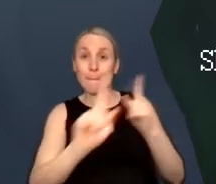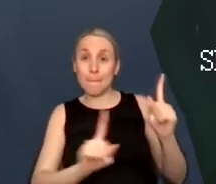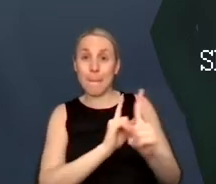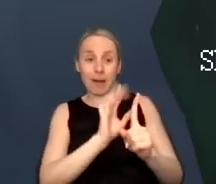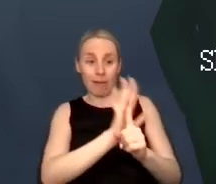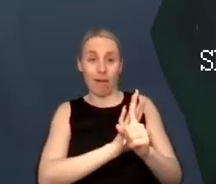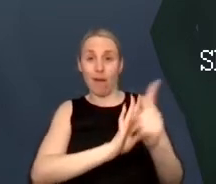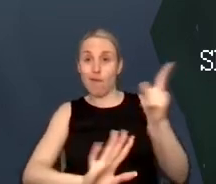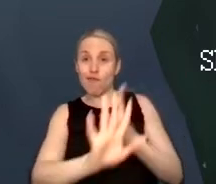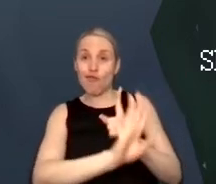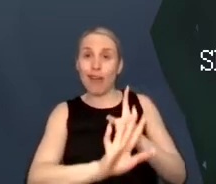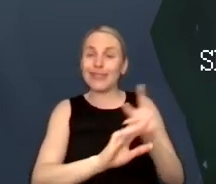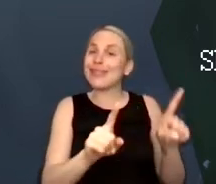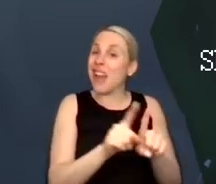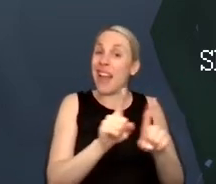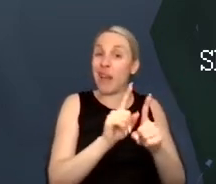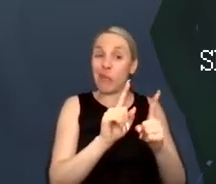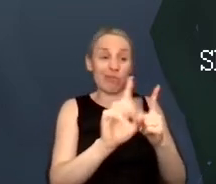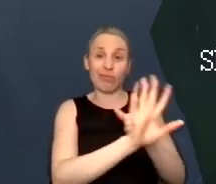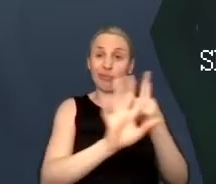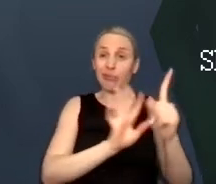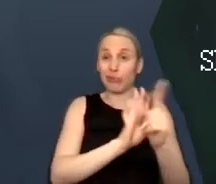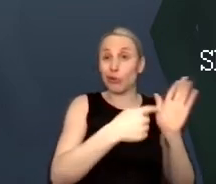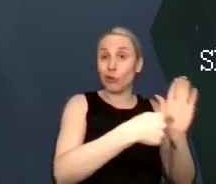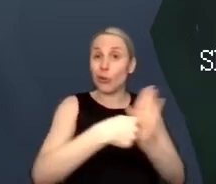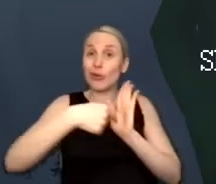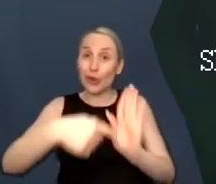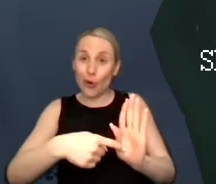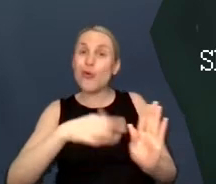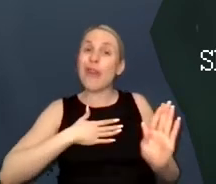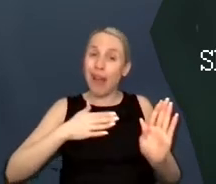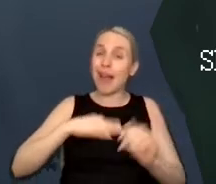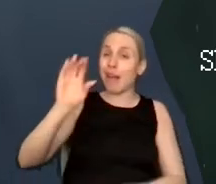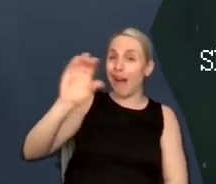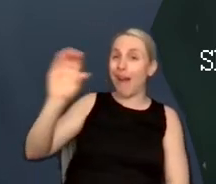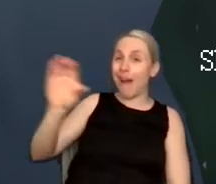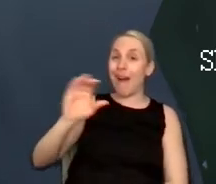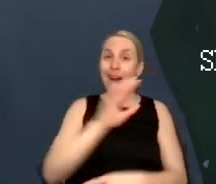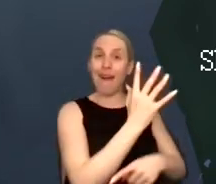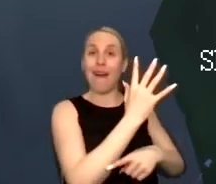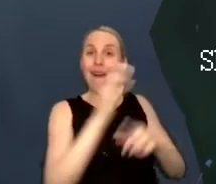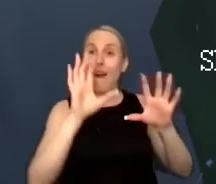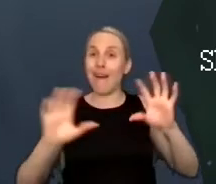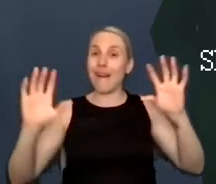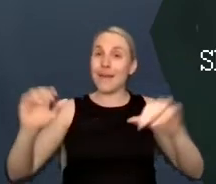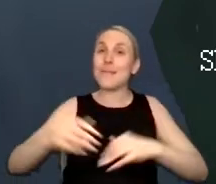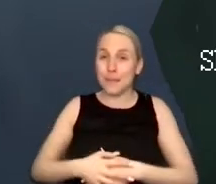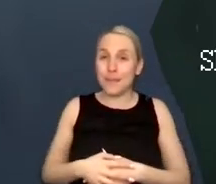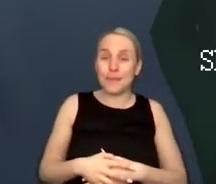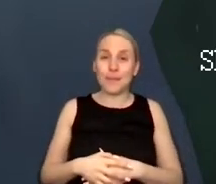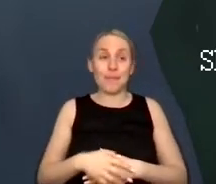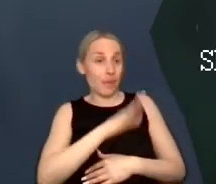end result isn't the main thing here, and that's, the really like the focus of this project, cool. I think. Yeah. Meanwhile, in the chat, people are suggesting